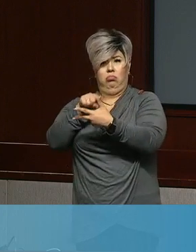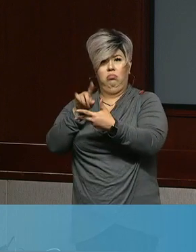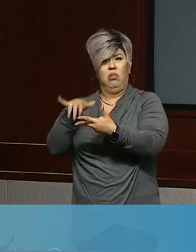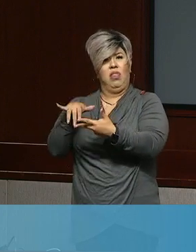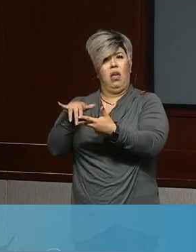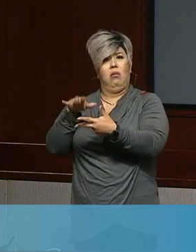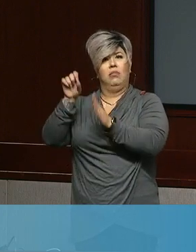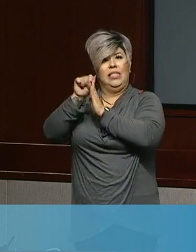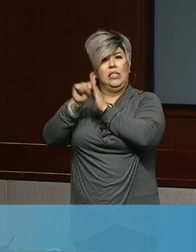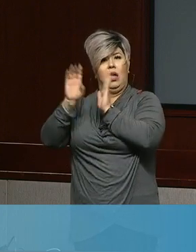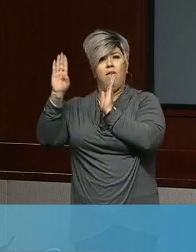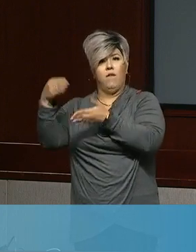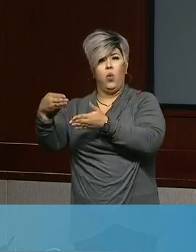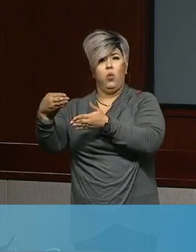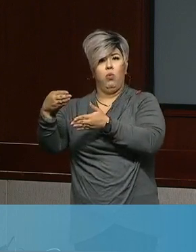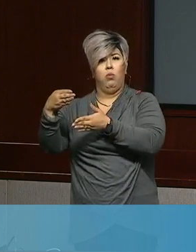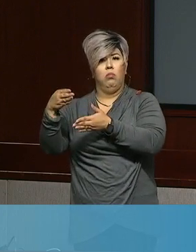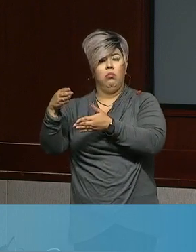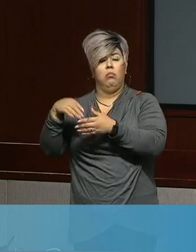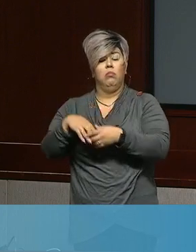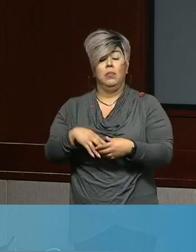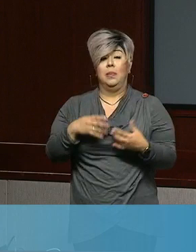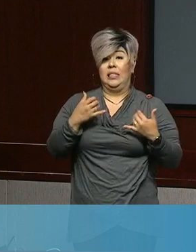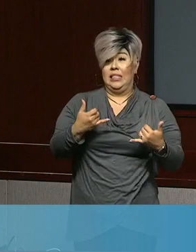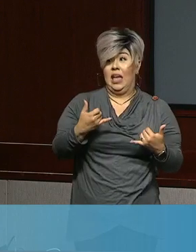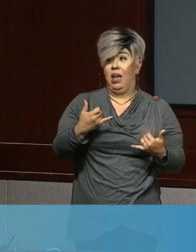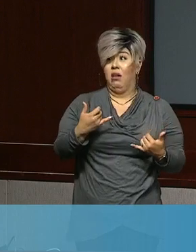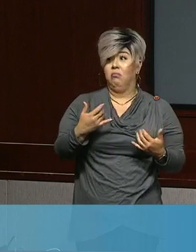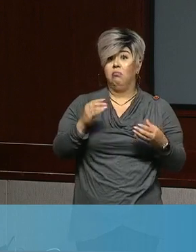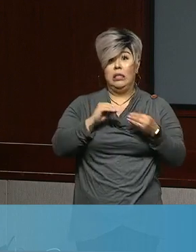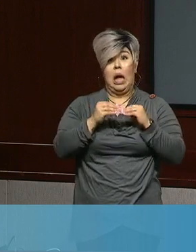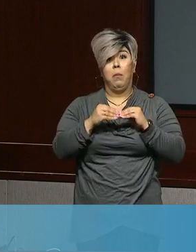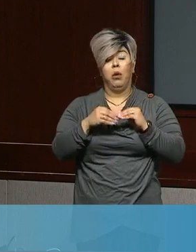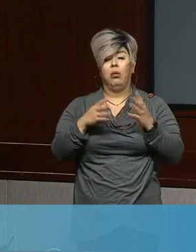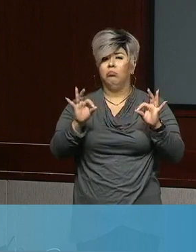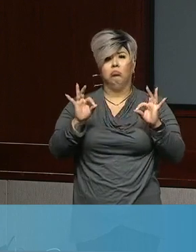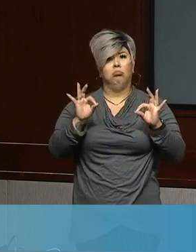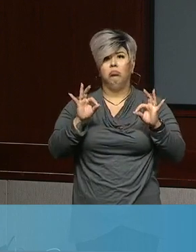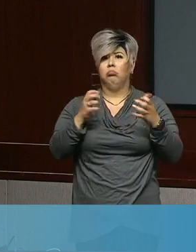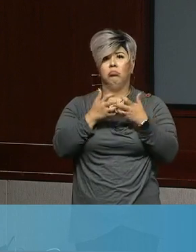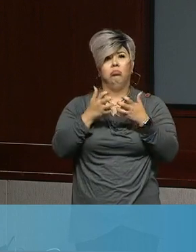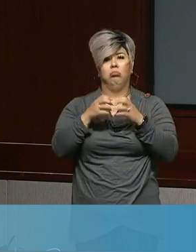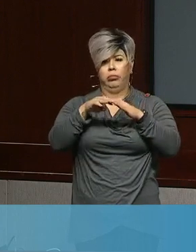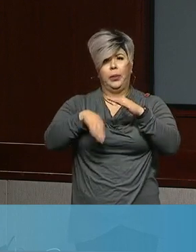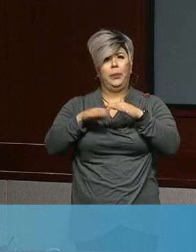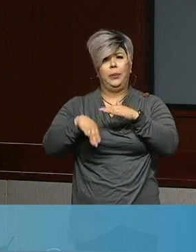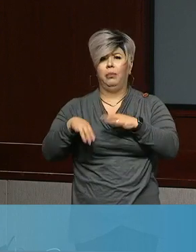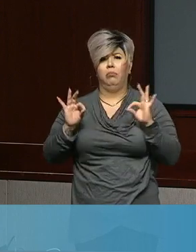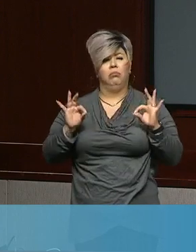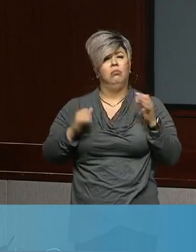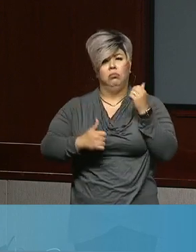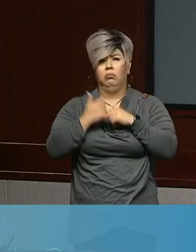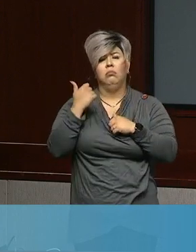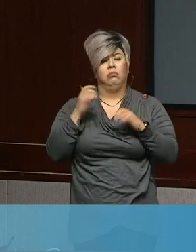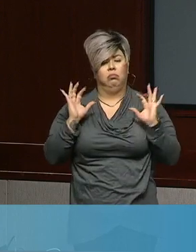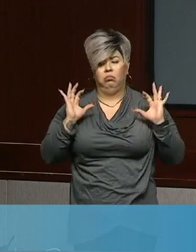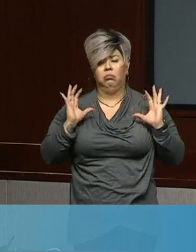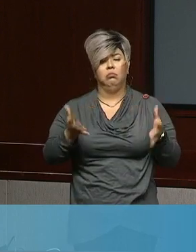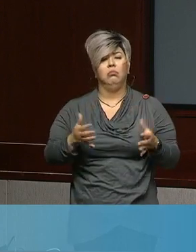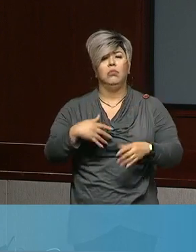areas of focus. I know today we're down below where we need to be on